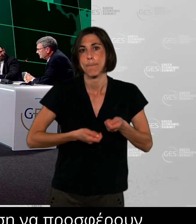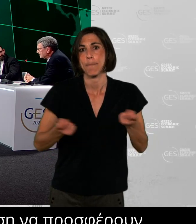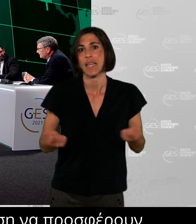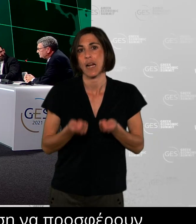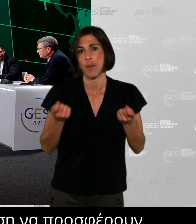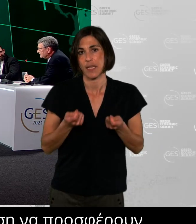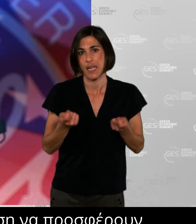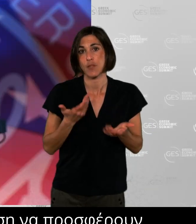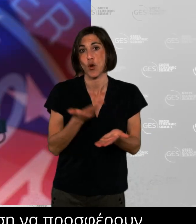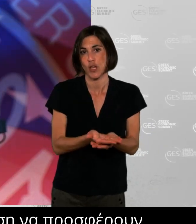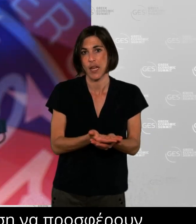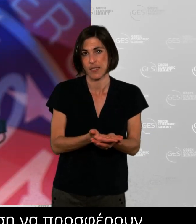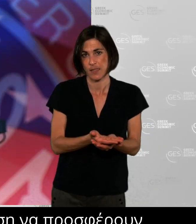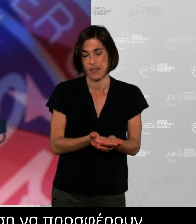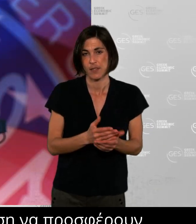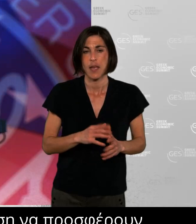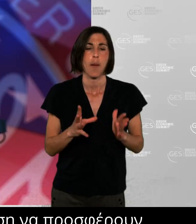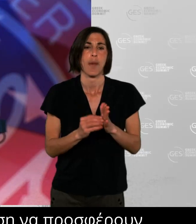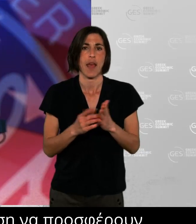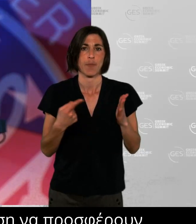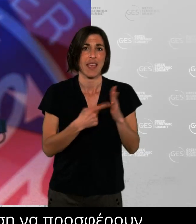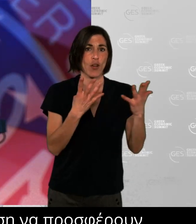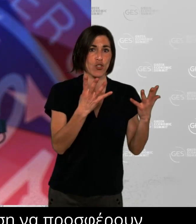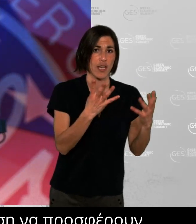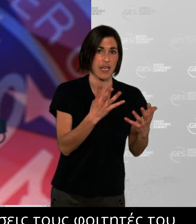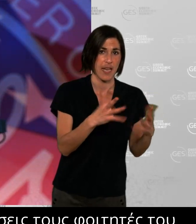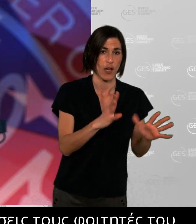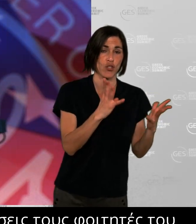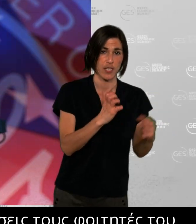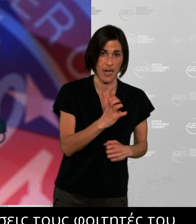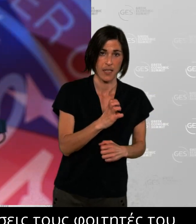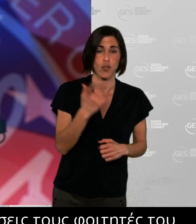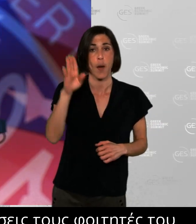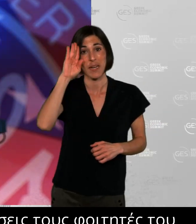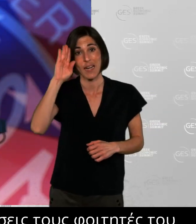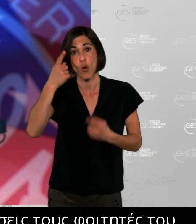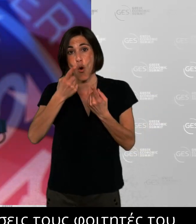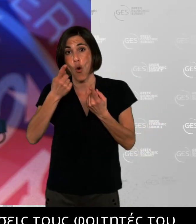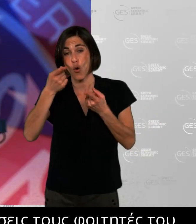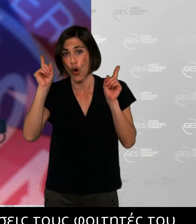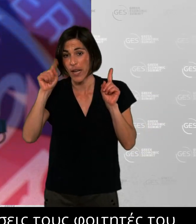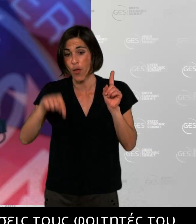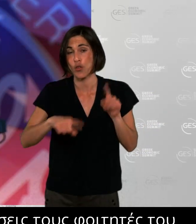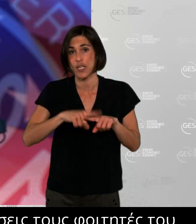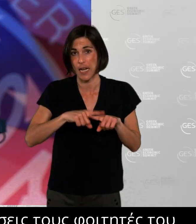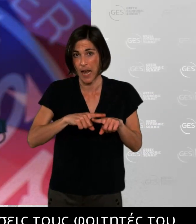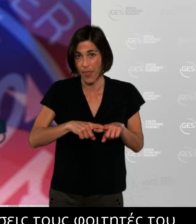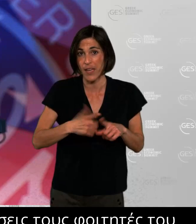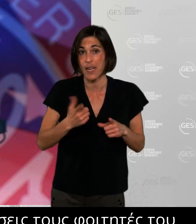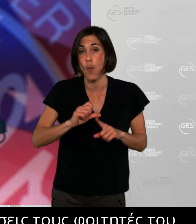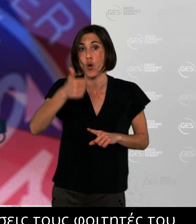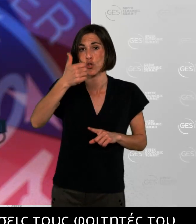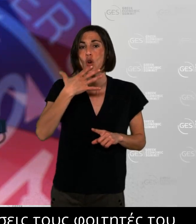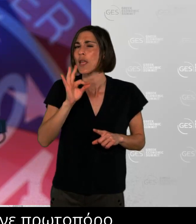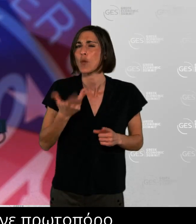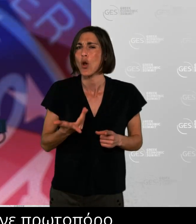the American College of Greece pioneered and offered the first programs of social work in Greece after the German occupation,